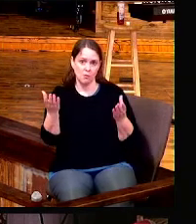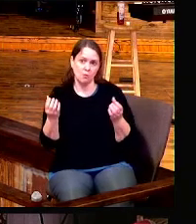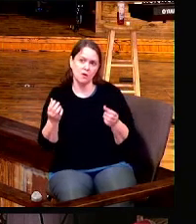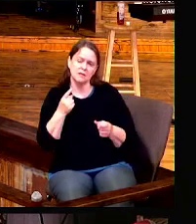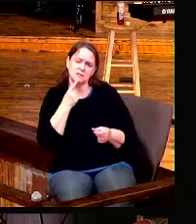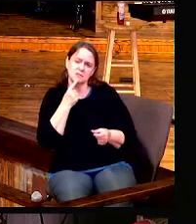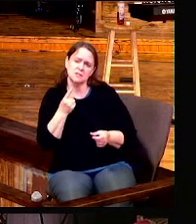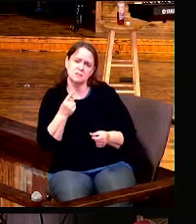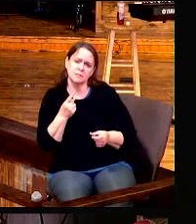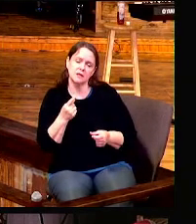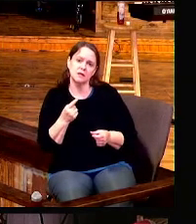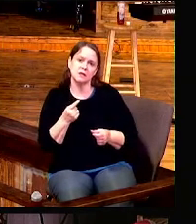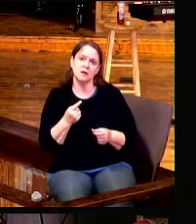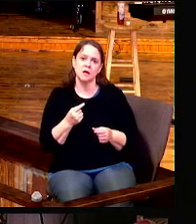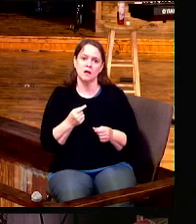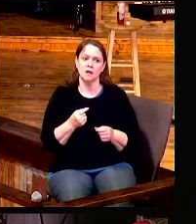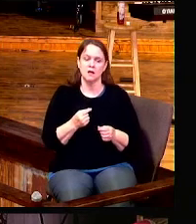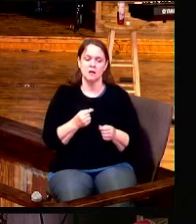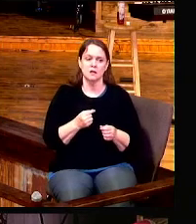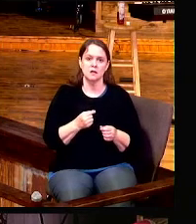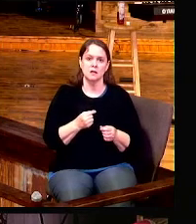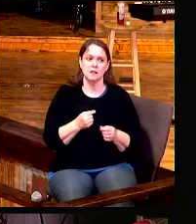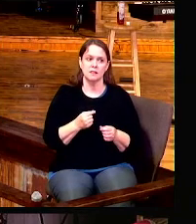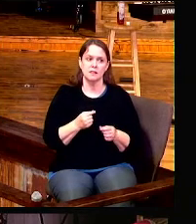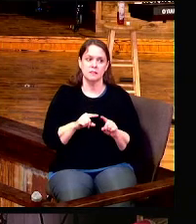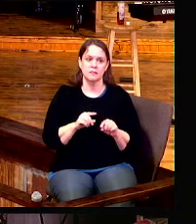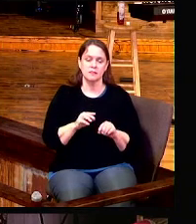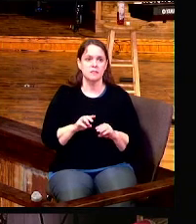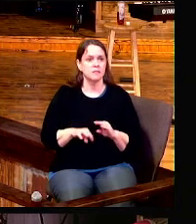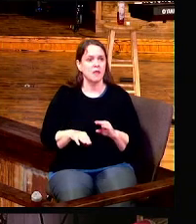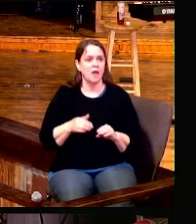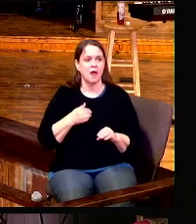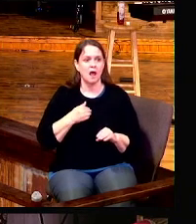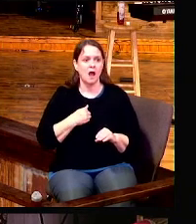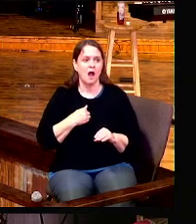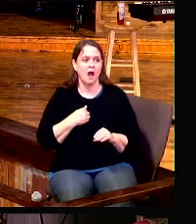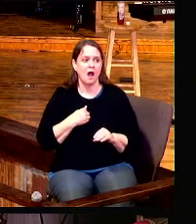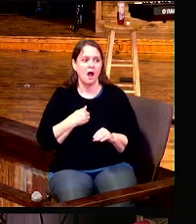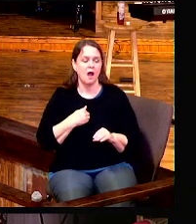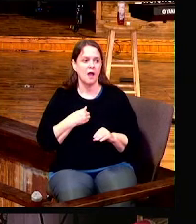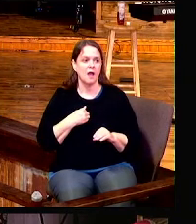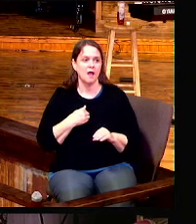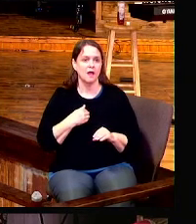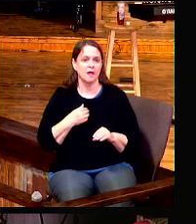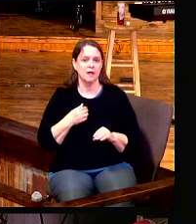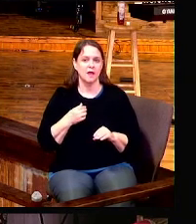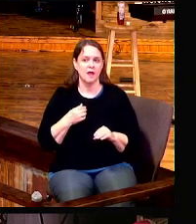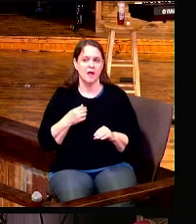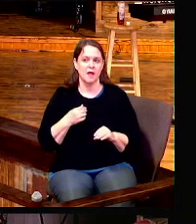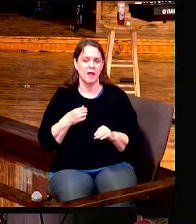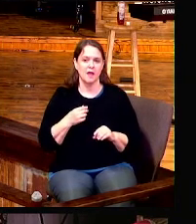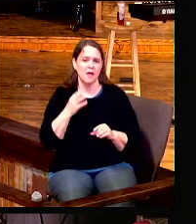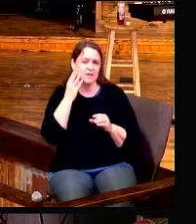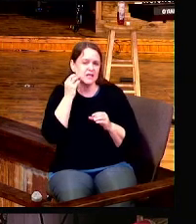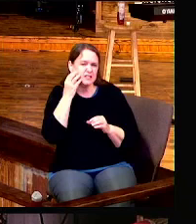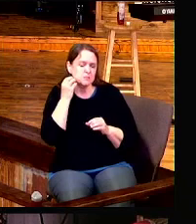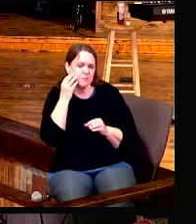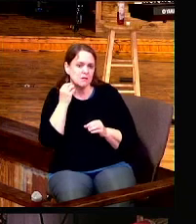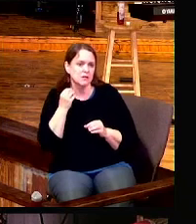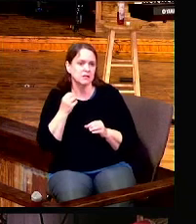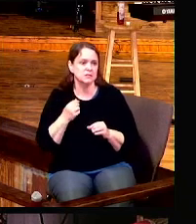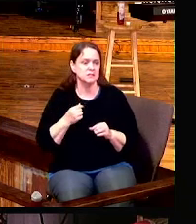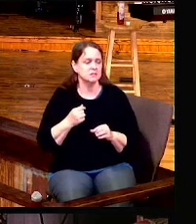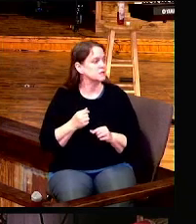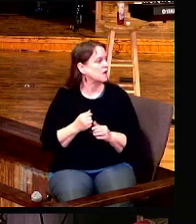teach or preach upon something that I'm not currently going through at the moment or I just come out of. Because I don't have some big